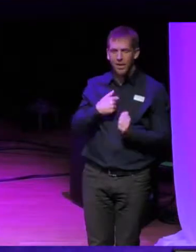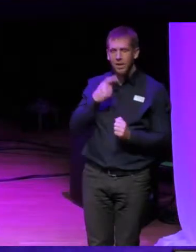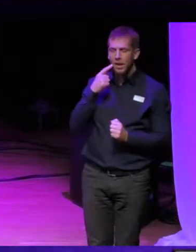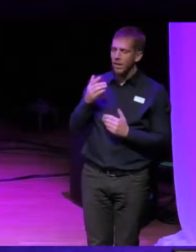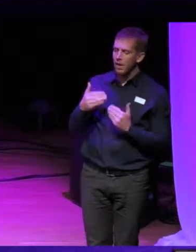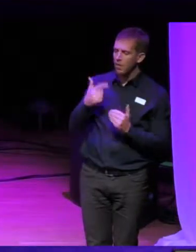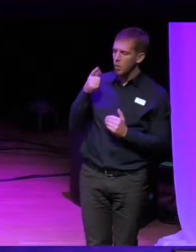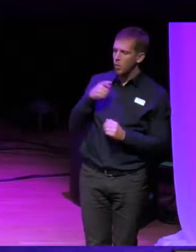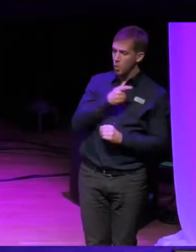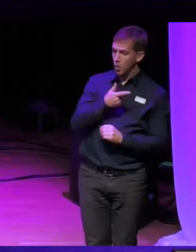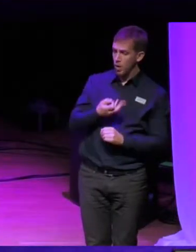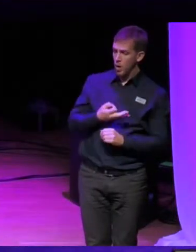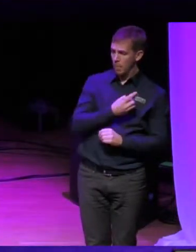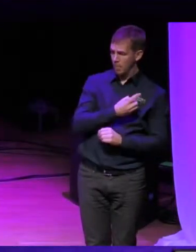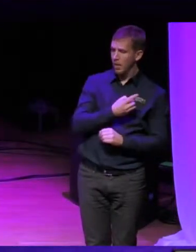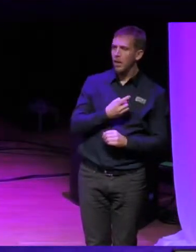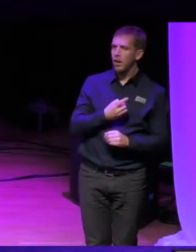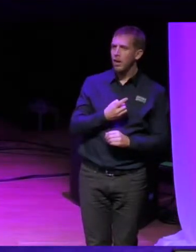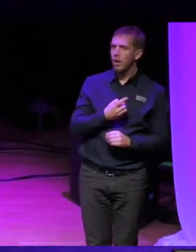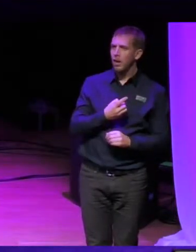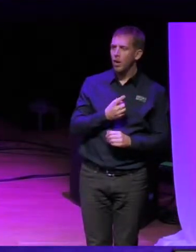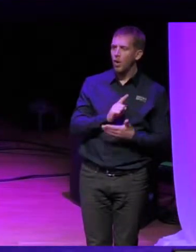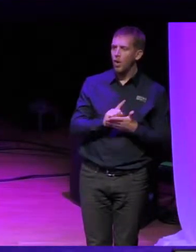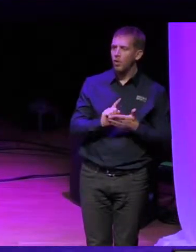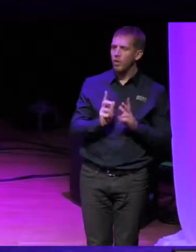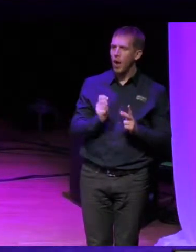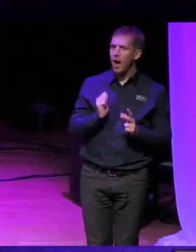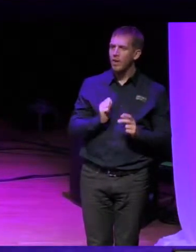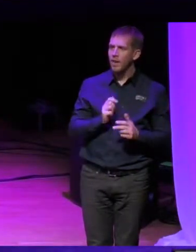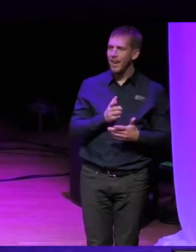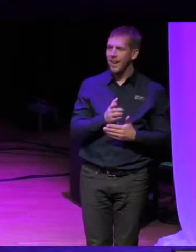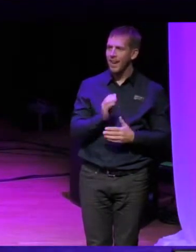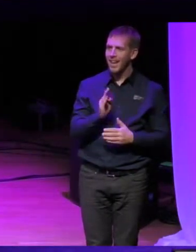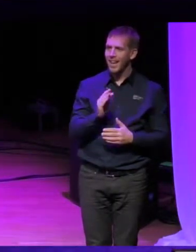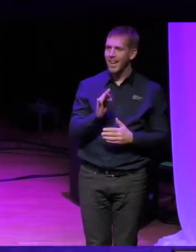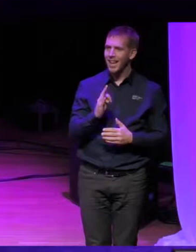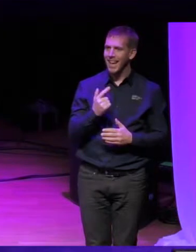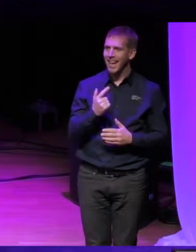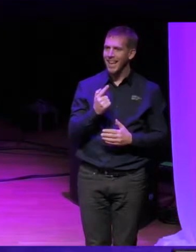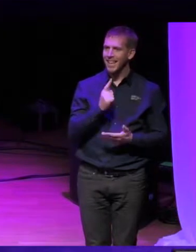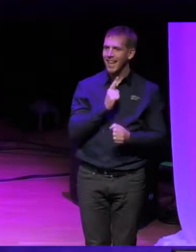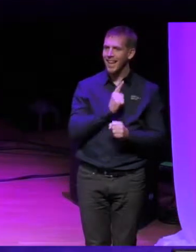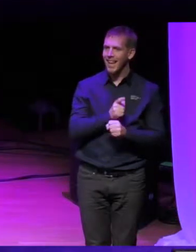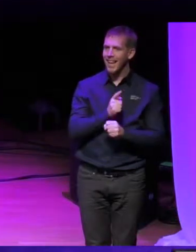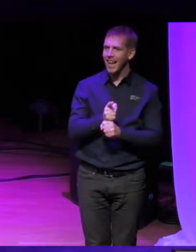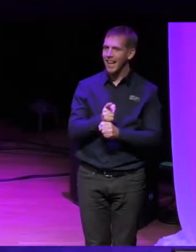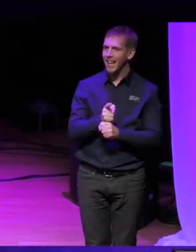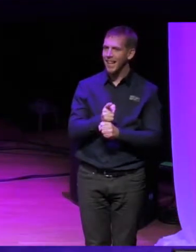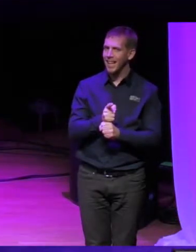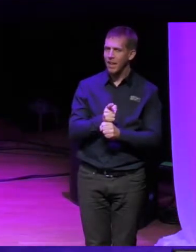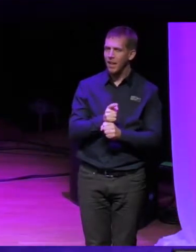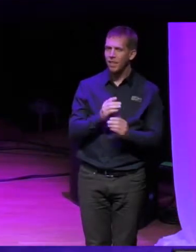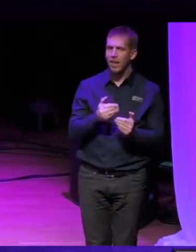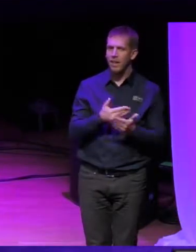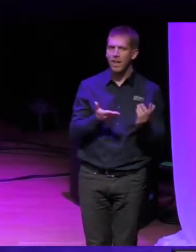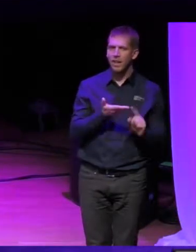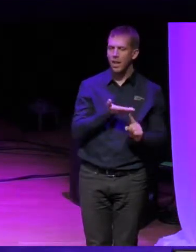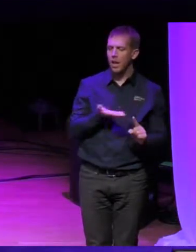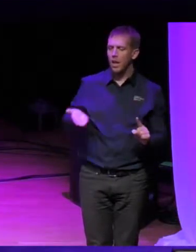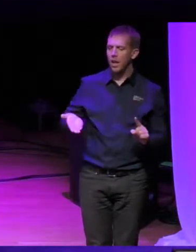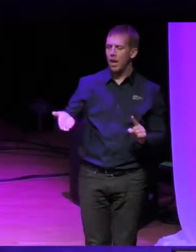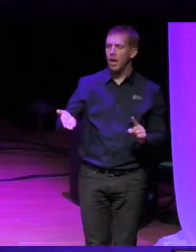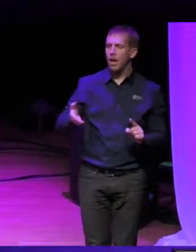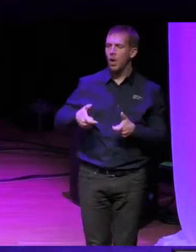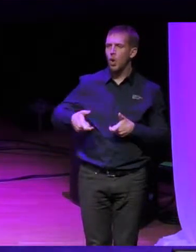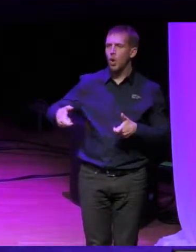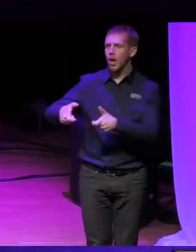the Trump administration tends to use the executive order to implement the politics and not go through Congress? Is that because